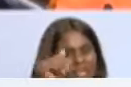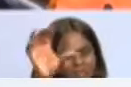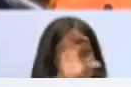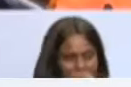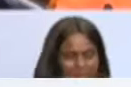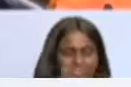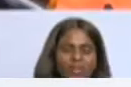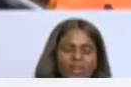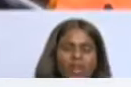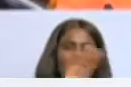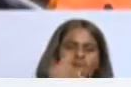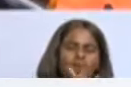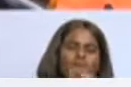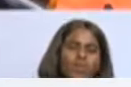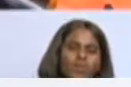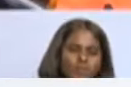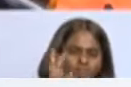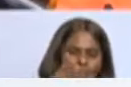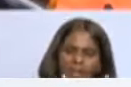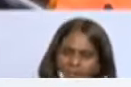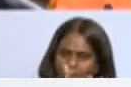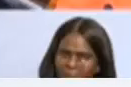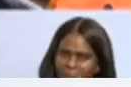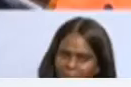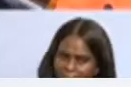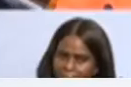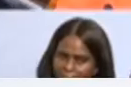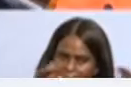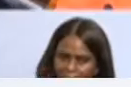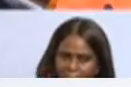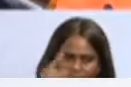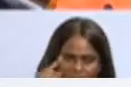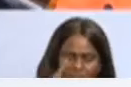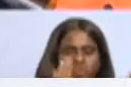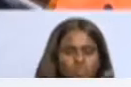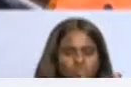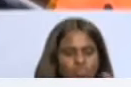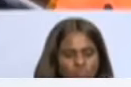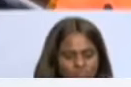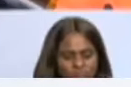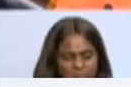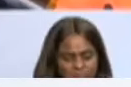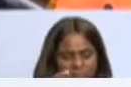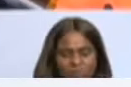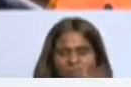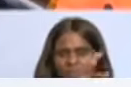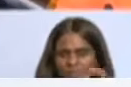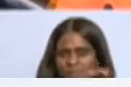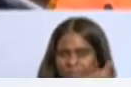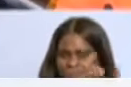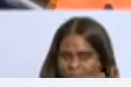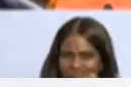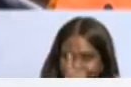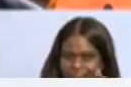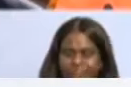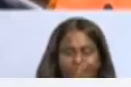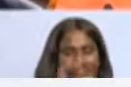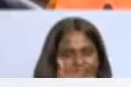so the whole country. We will extend coverage for the school feeding program from 70 districts to all